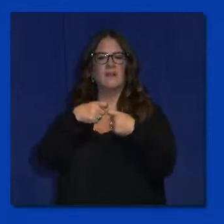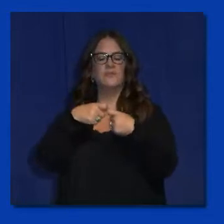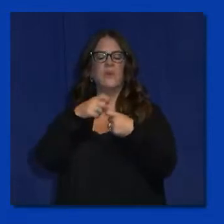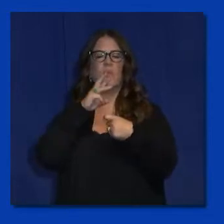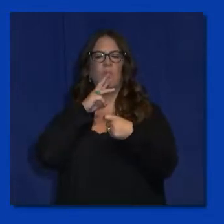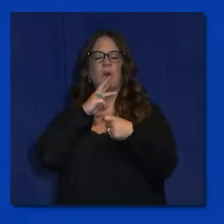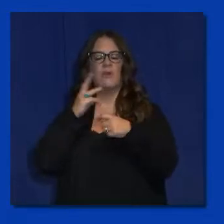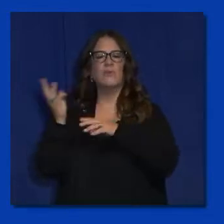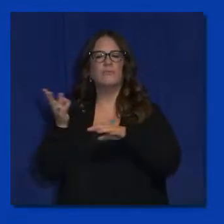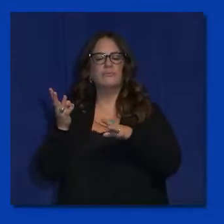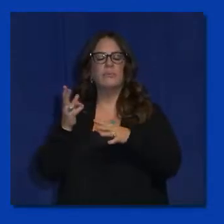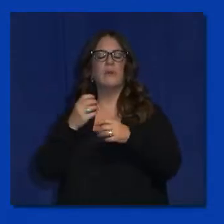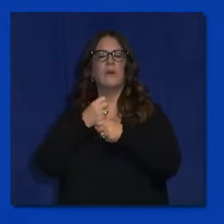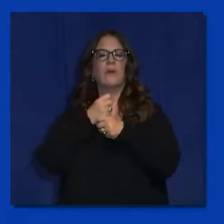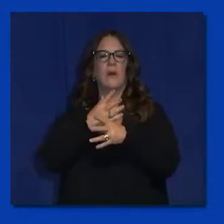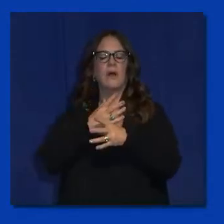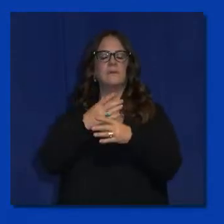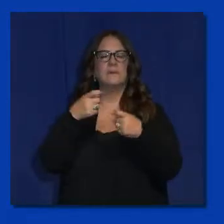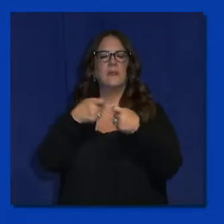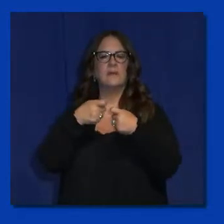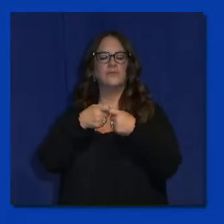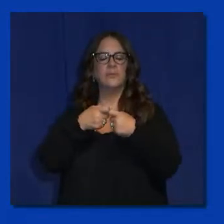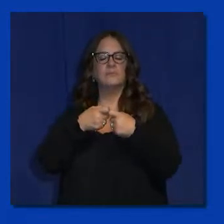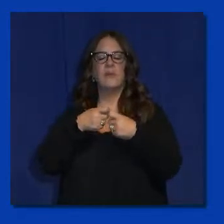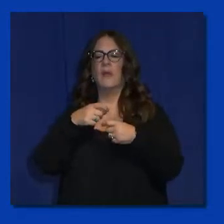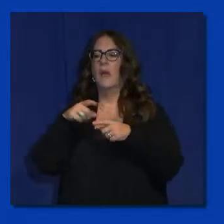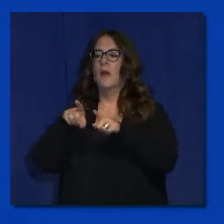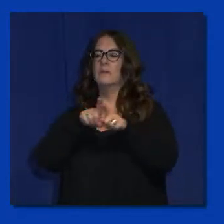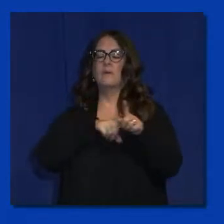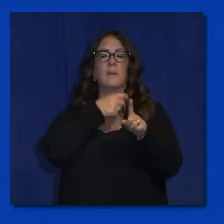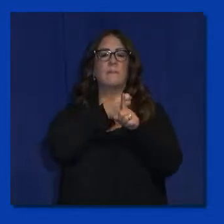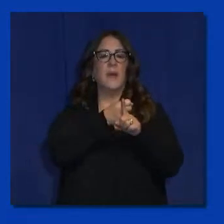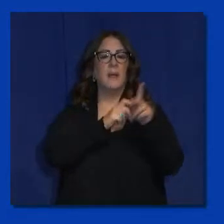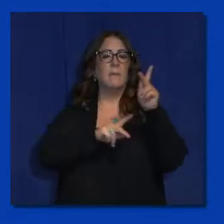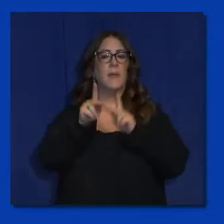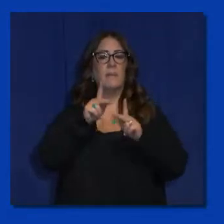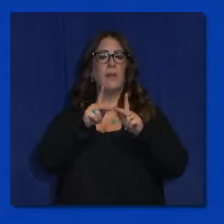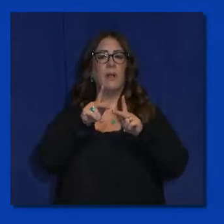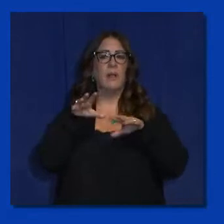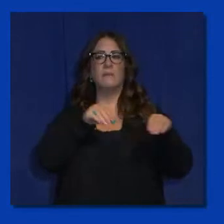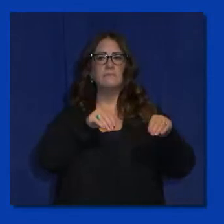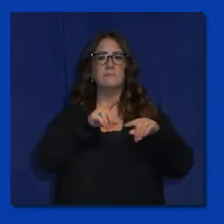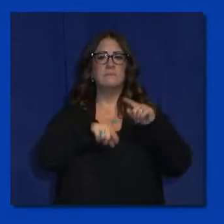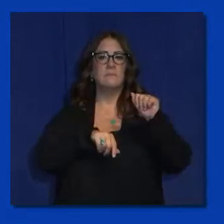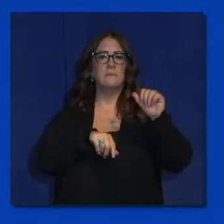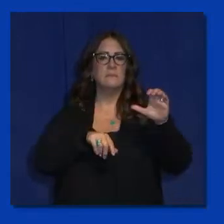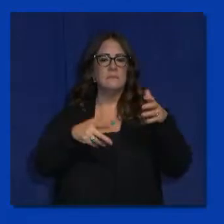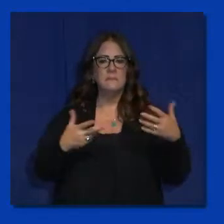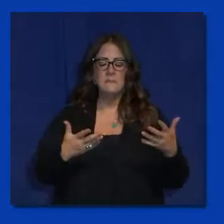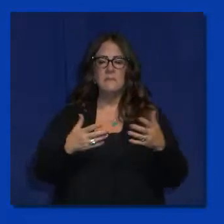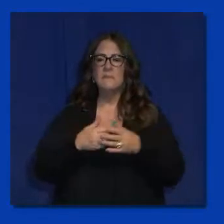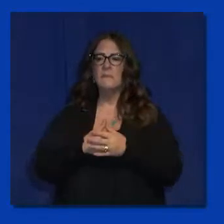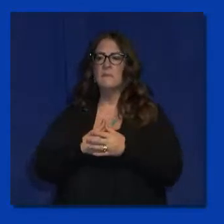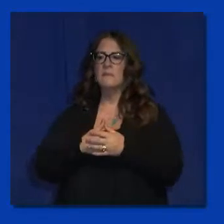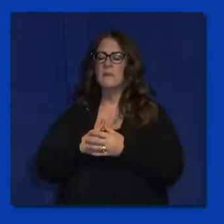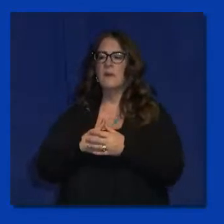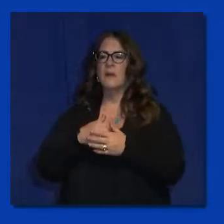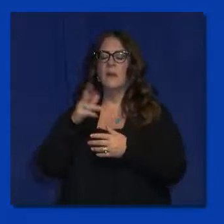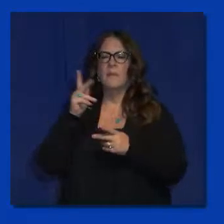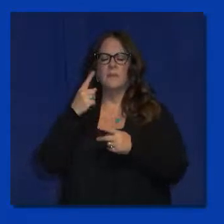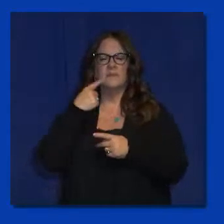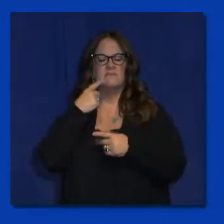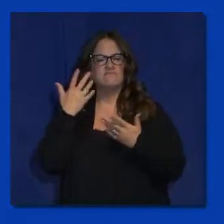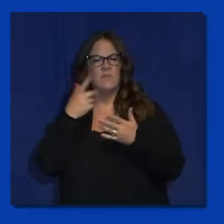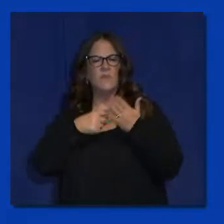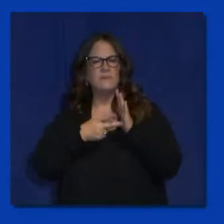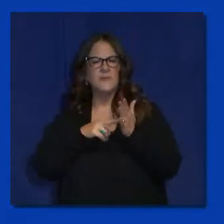by definition. Everybody's turning on their air conditioning. And of course, wildfires decrease availability. And you say, well, what do you mean? Well, let's be